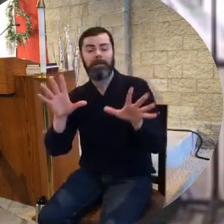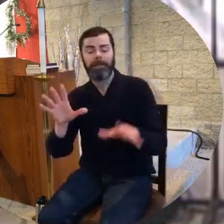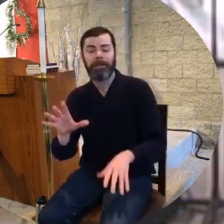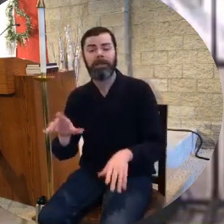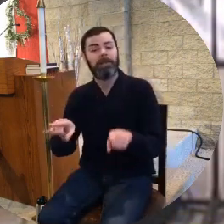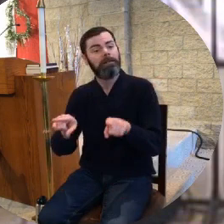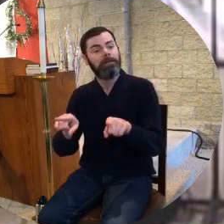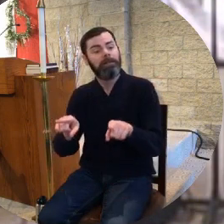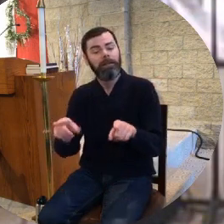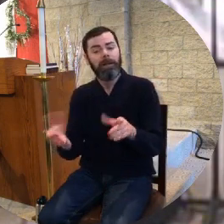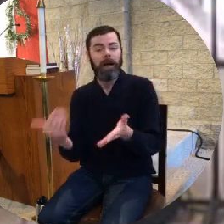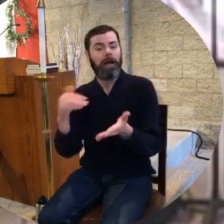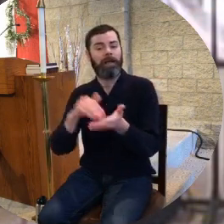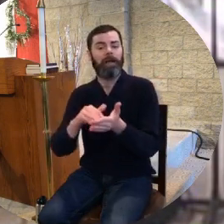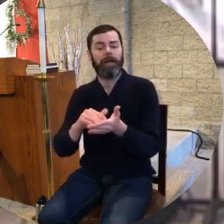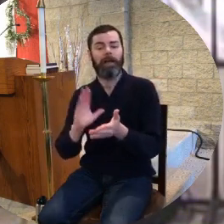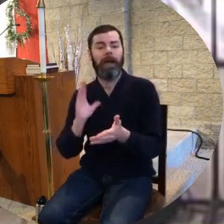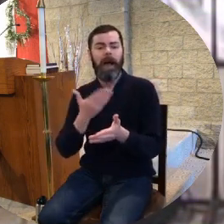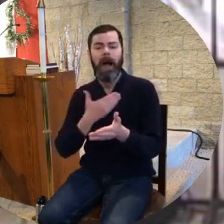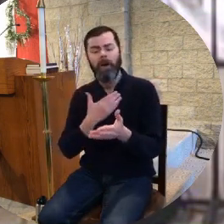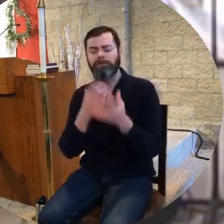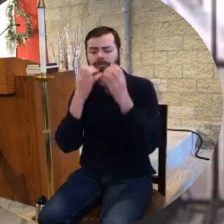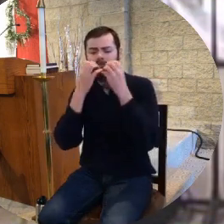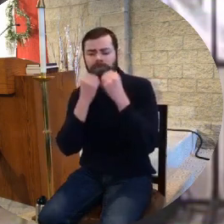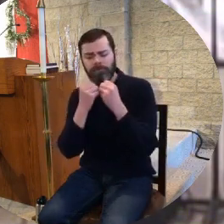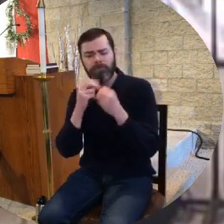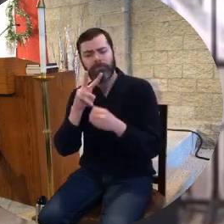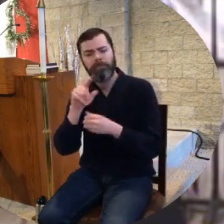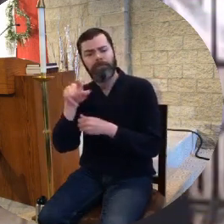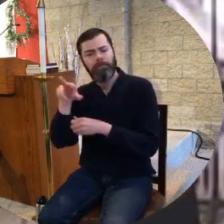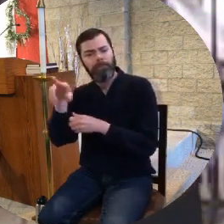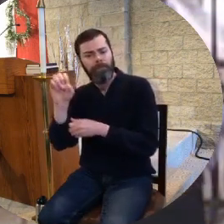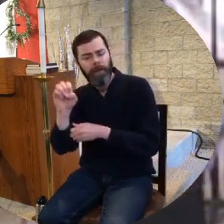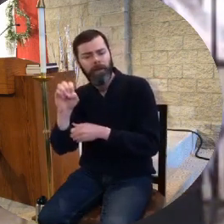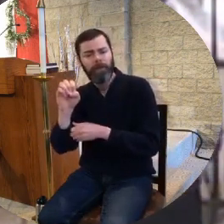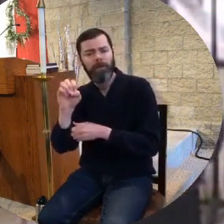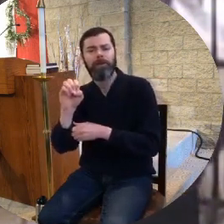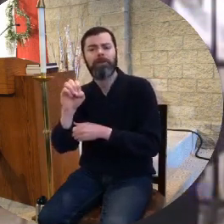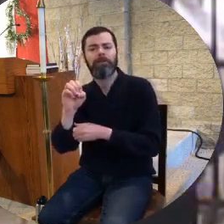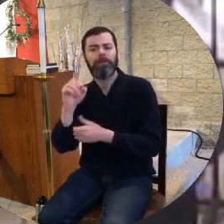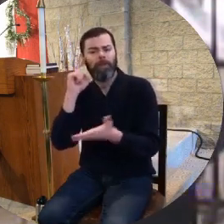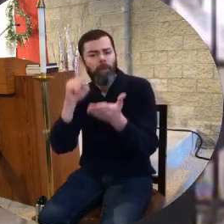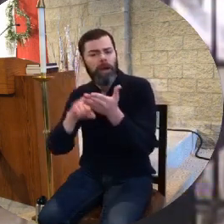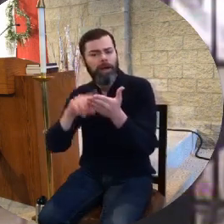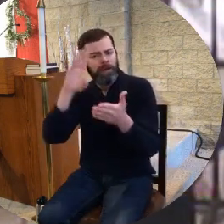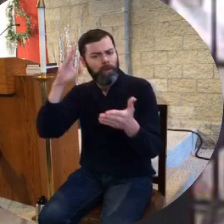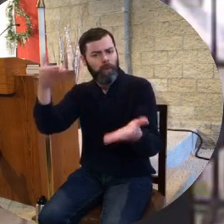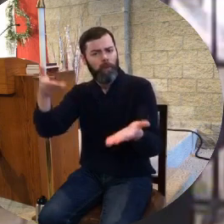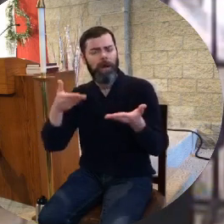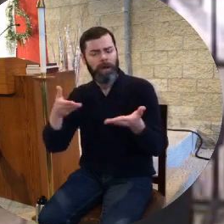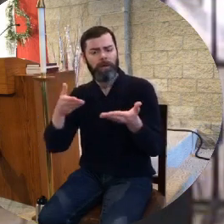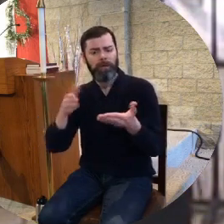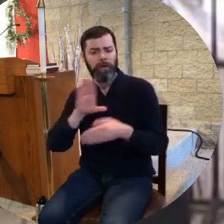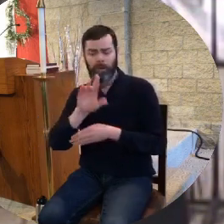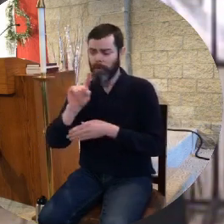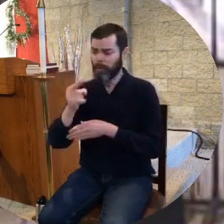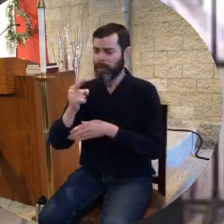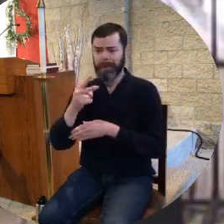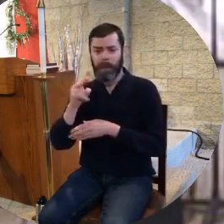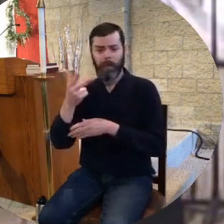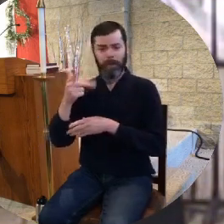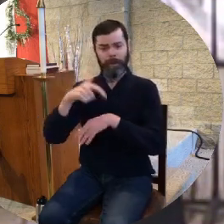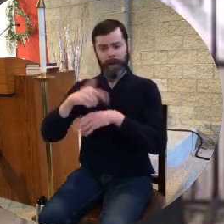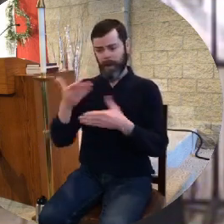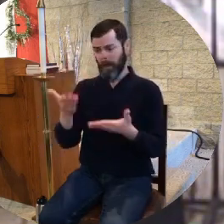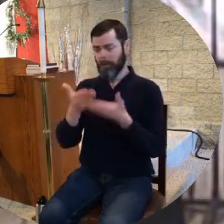is welcoming, my dear friends. So if you're with us today for the first, second, or third time, we invite you just to take that deep breath. Nothing drastic is going to